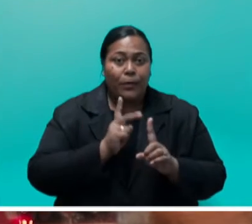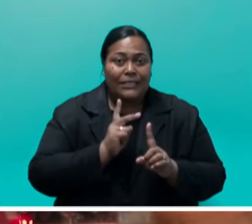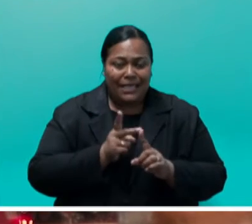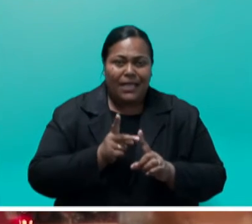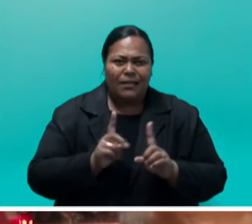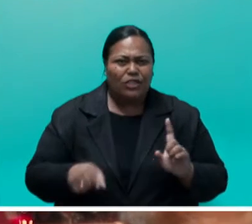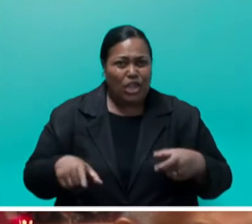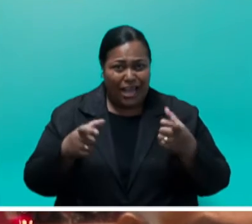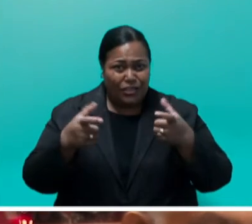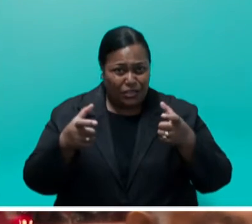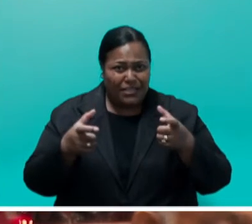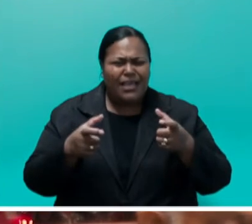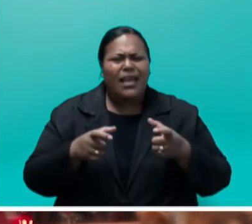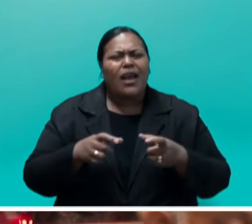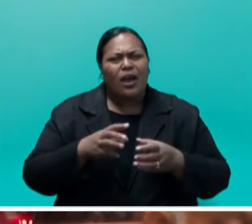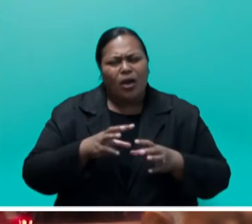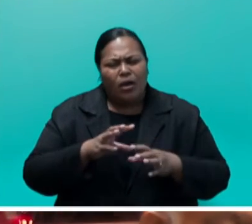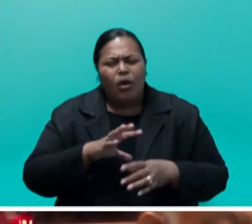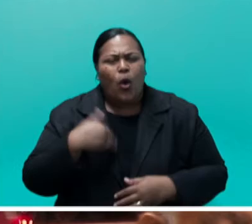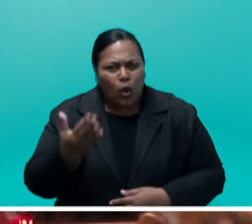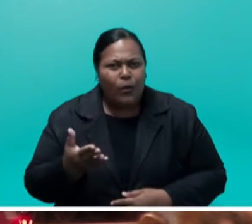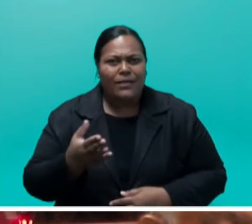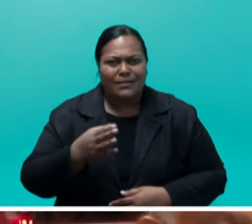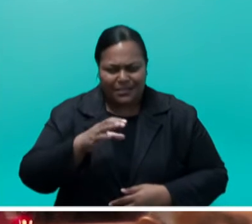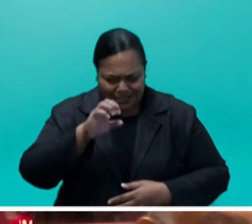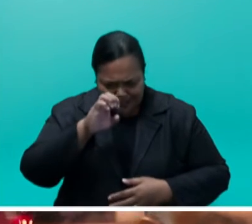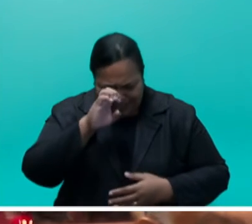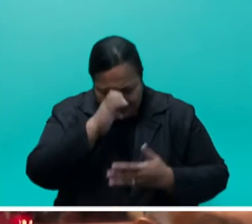individuals and marginalized groups and communities.